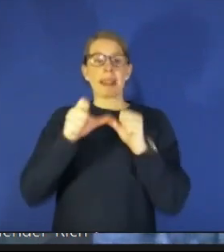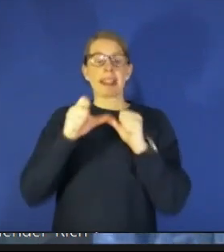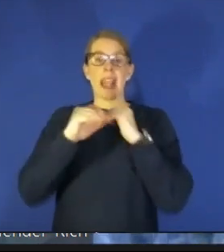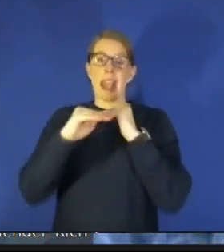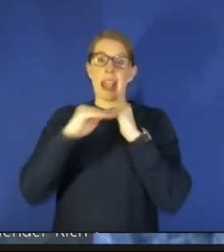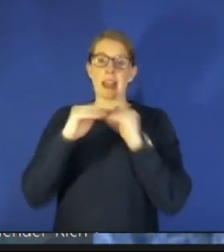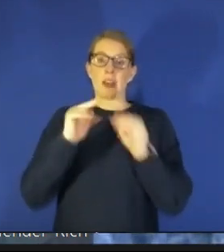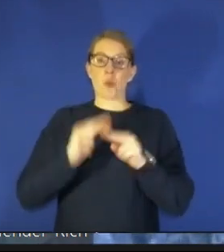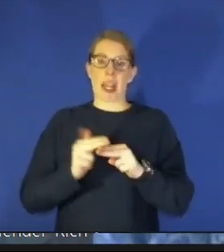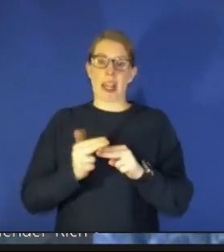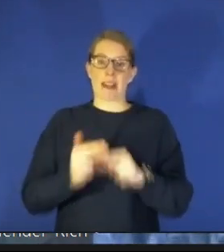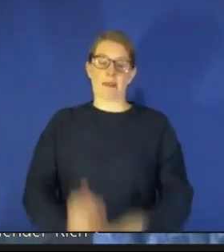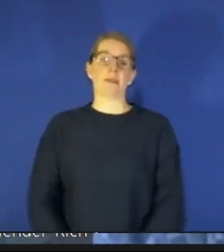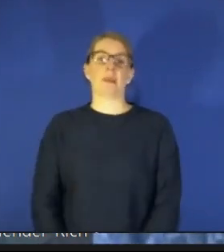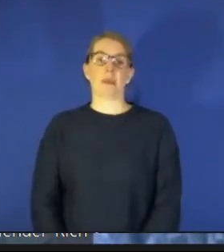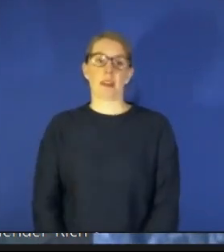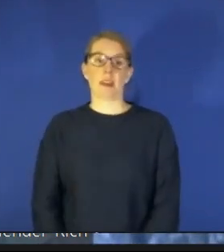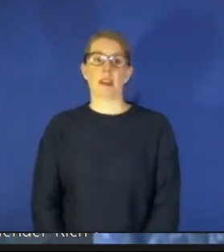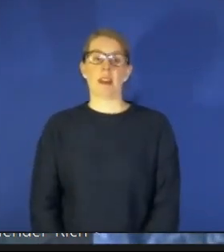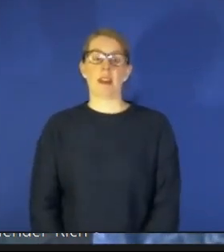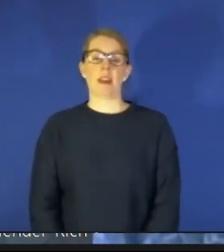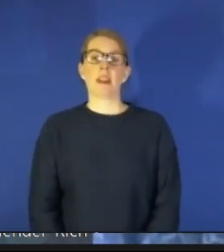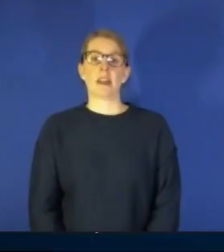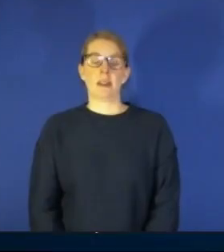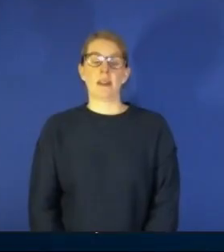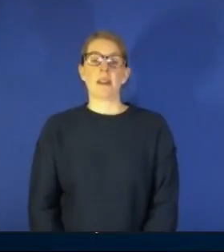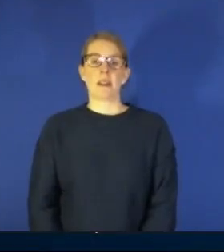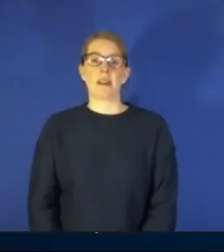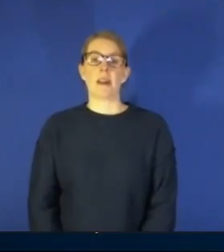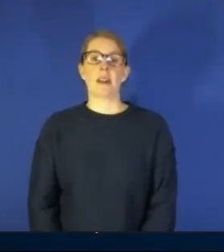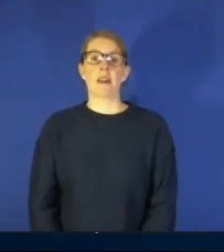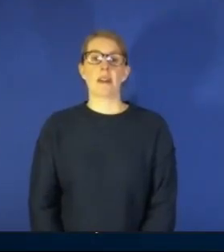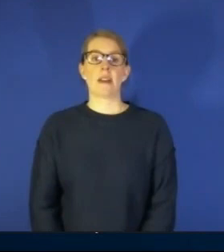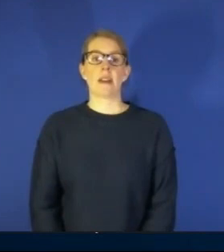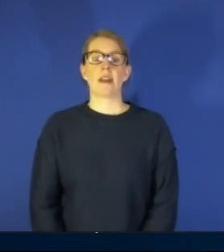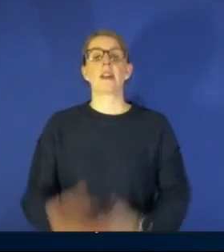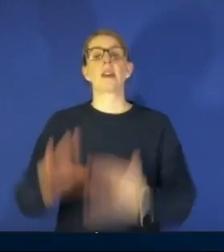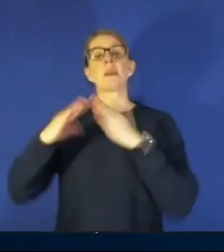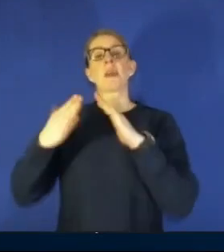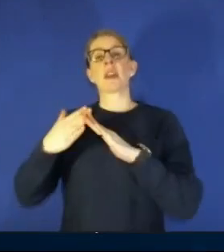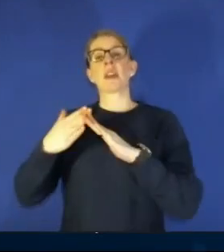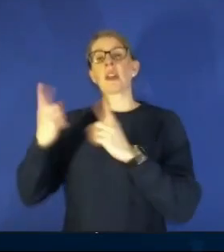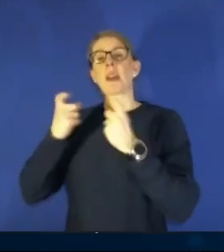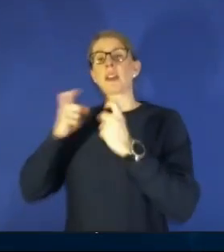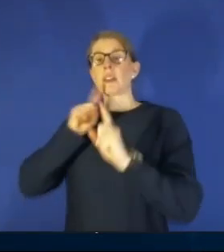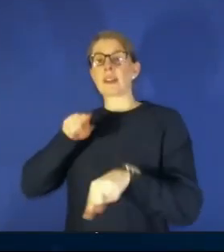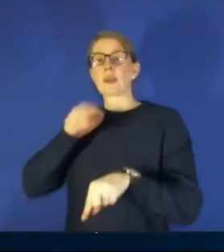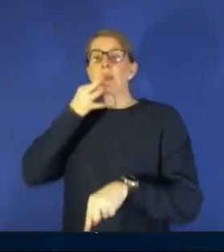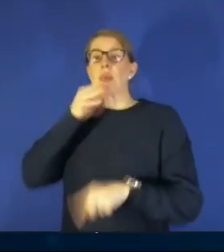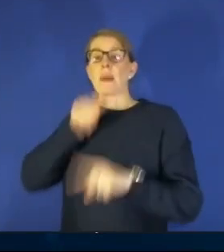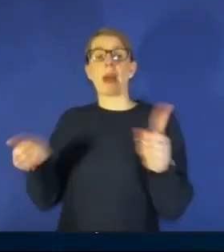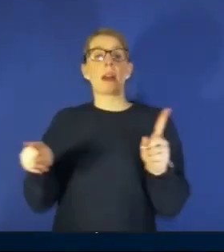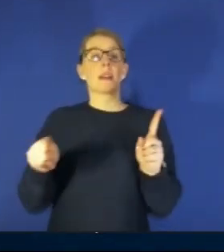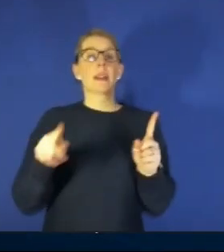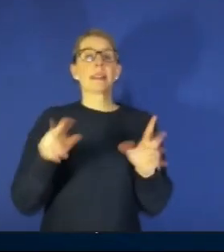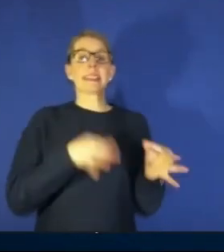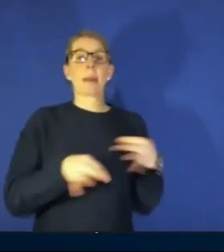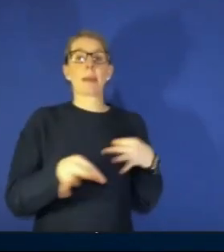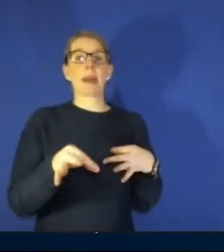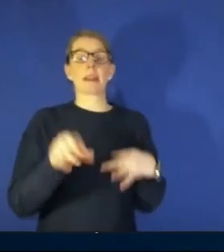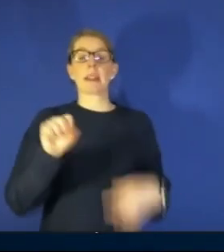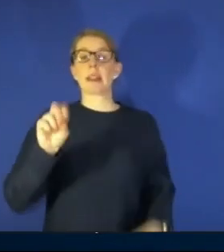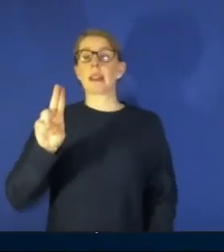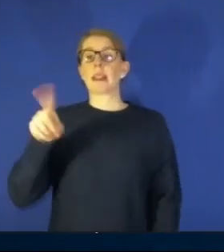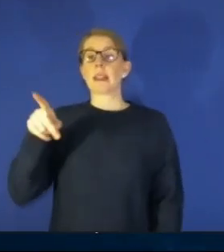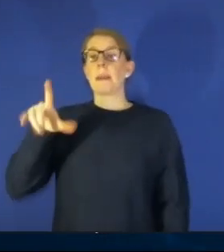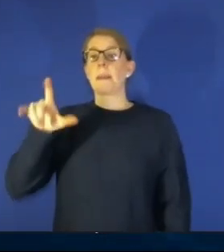have that stable level. All right, we're going to get to some community questions here in just a moment, but I do want to touch on supplements. Not all supplements are created